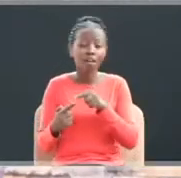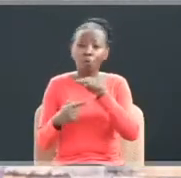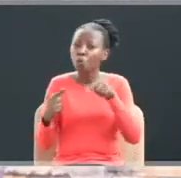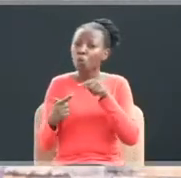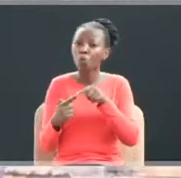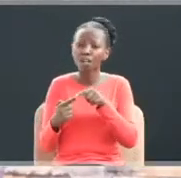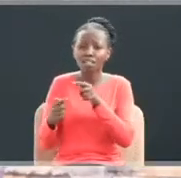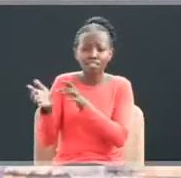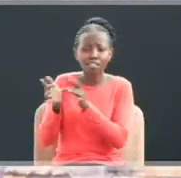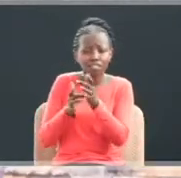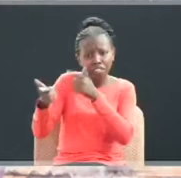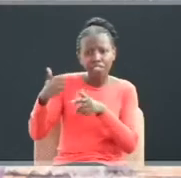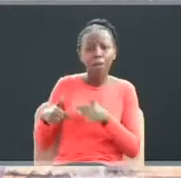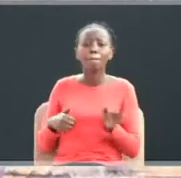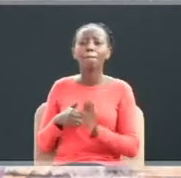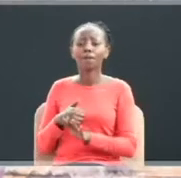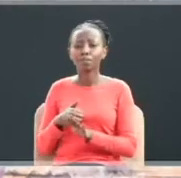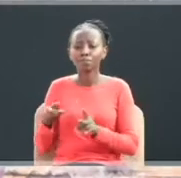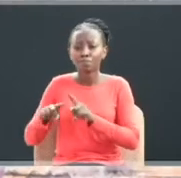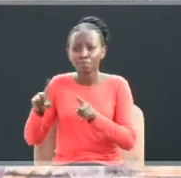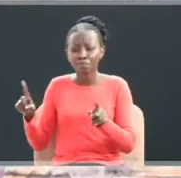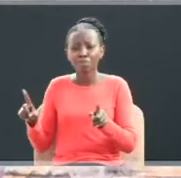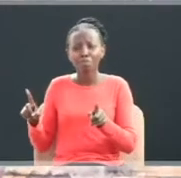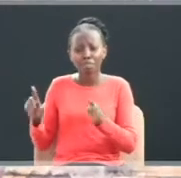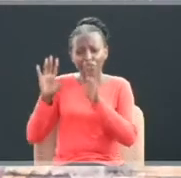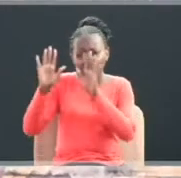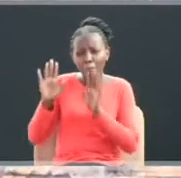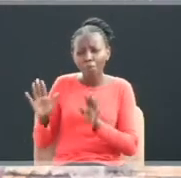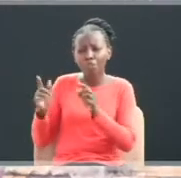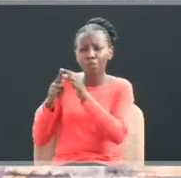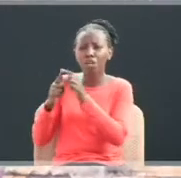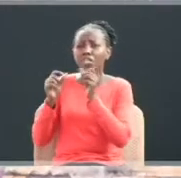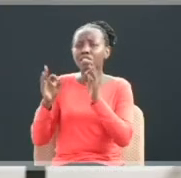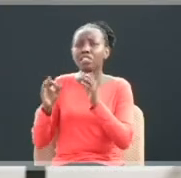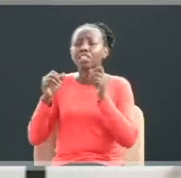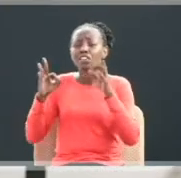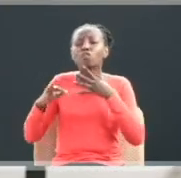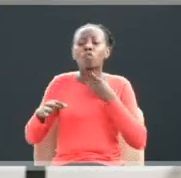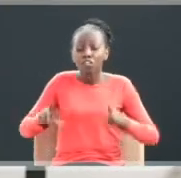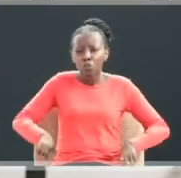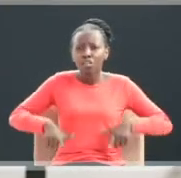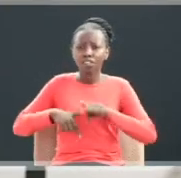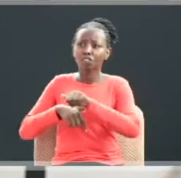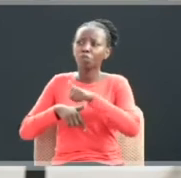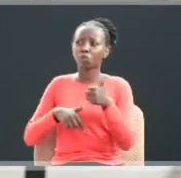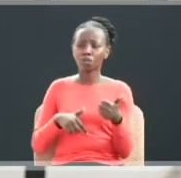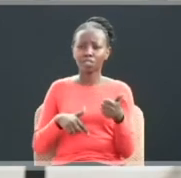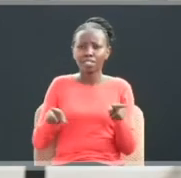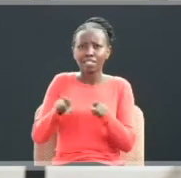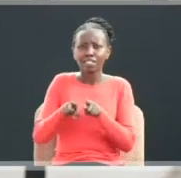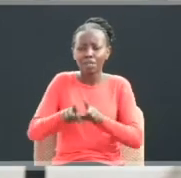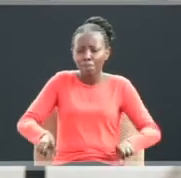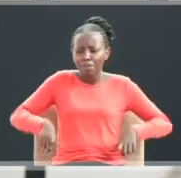when are you coming? But the key word, if you want to live well in this world, relate it with the coming of the